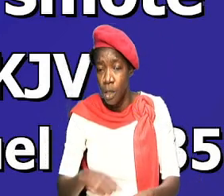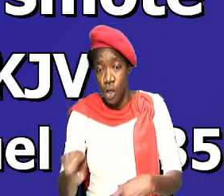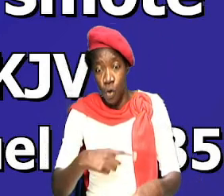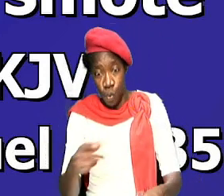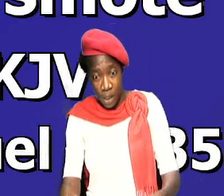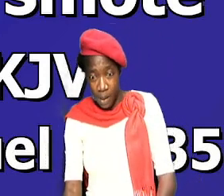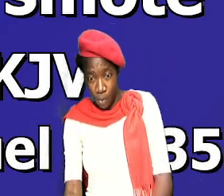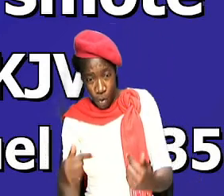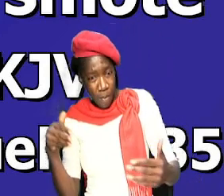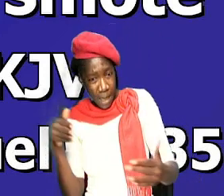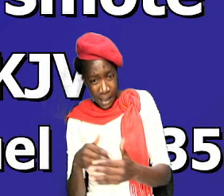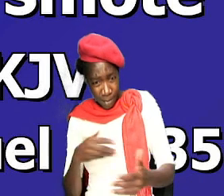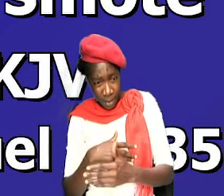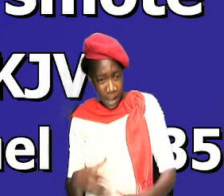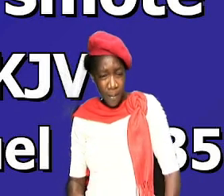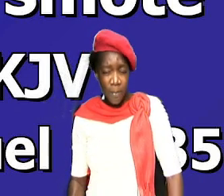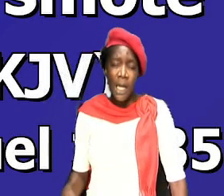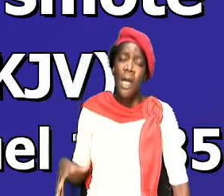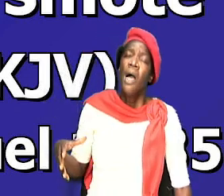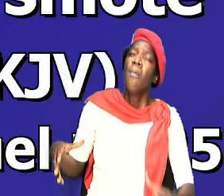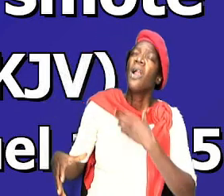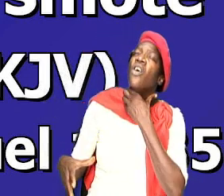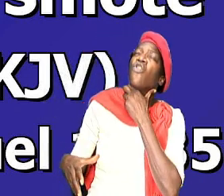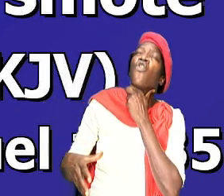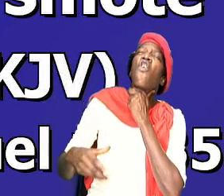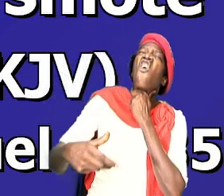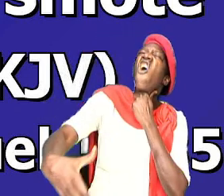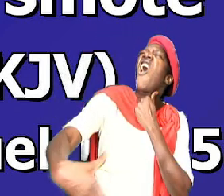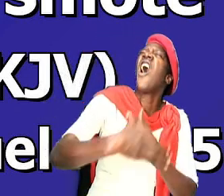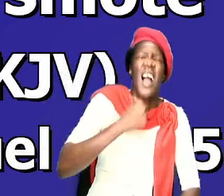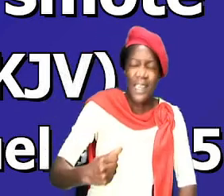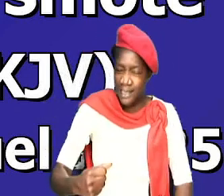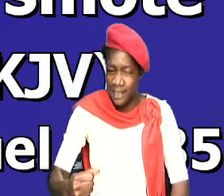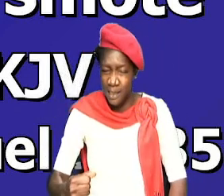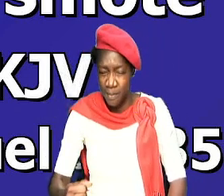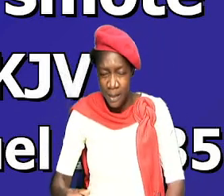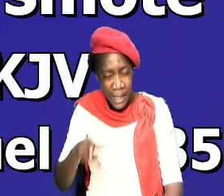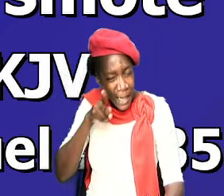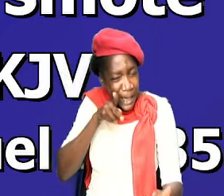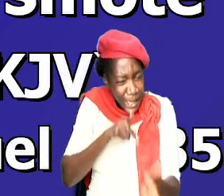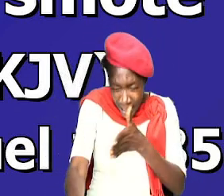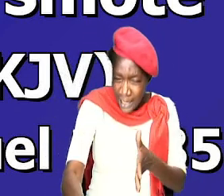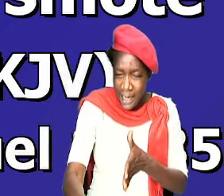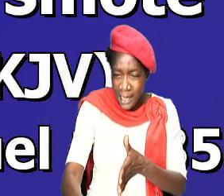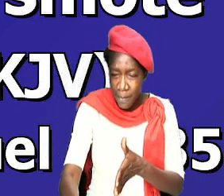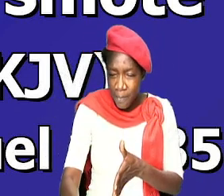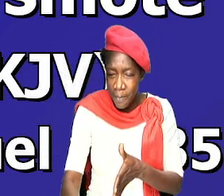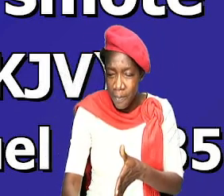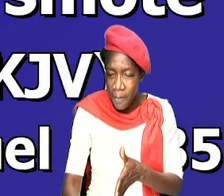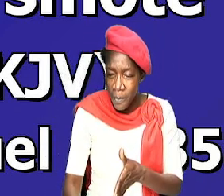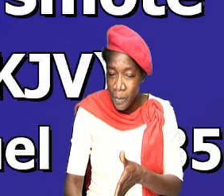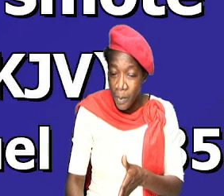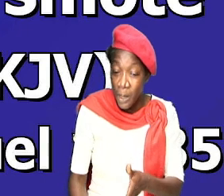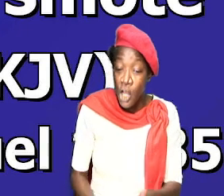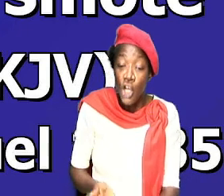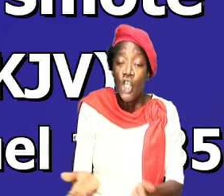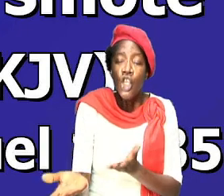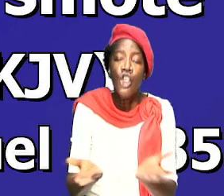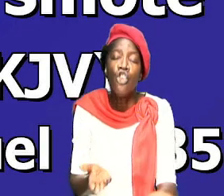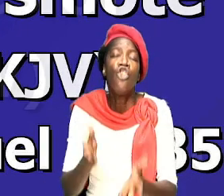arose against me, I caught him by his beard and smote him and slew him. Thy